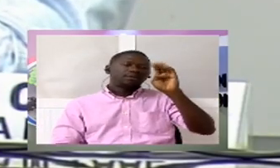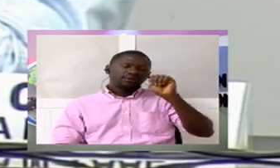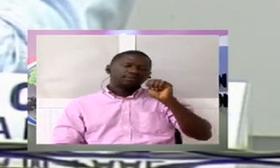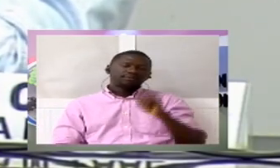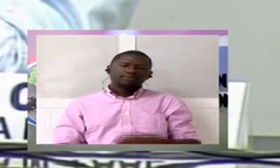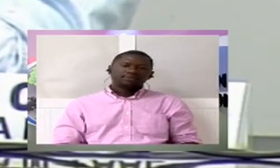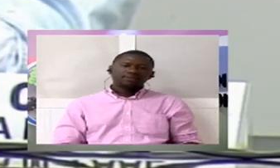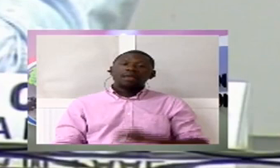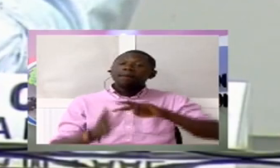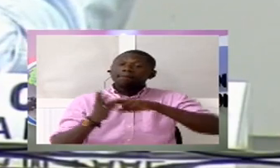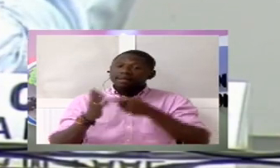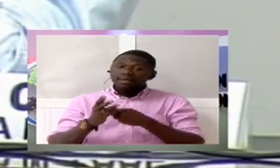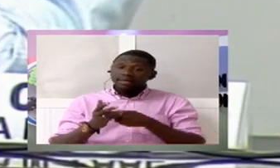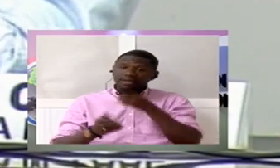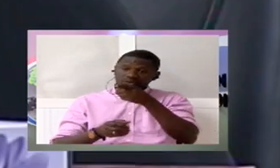Tida Baba Job.